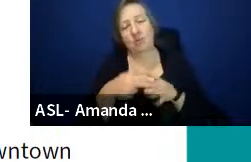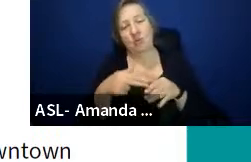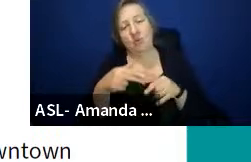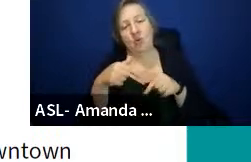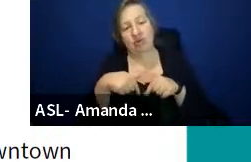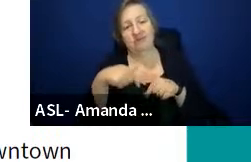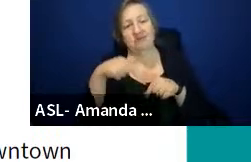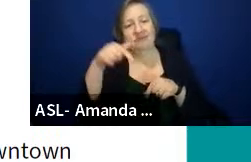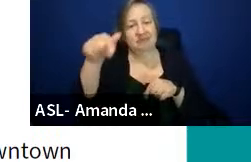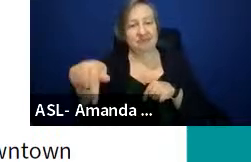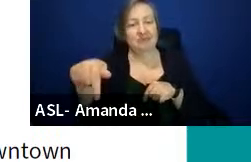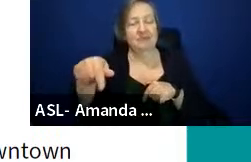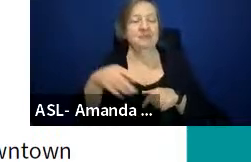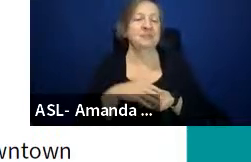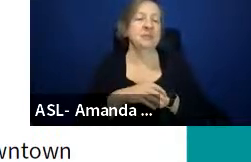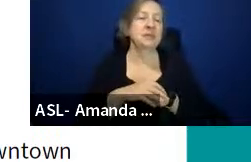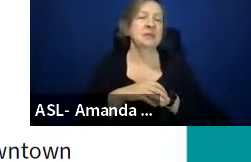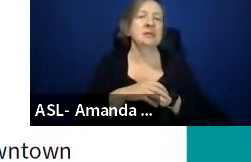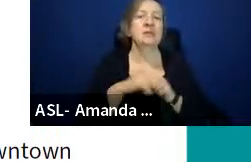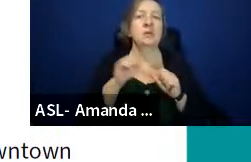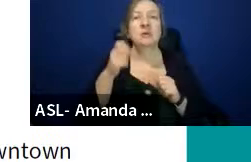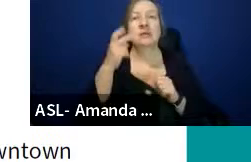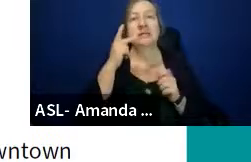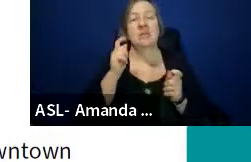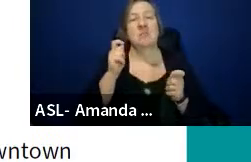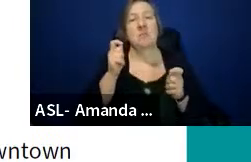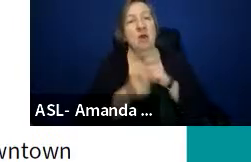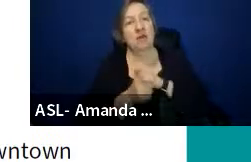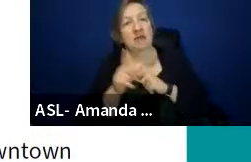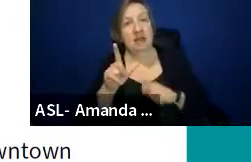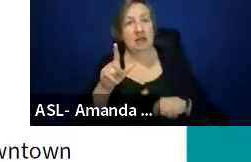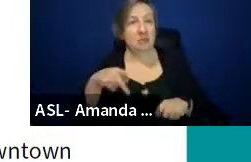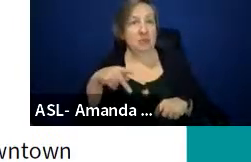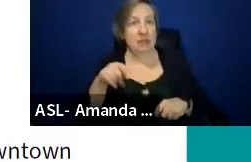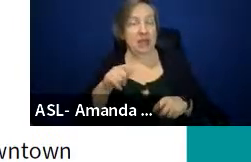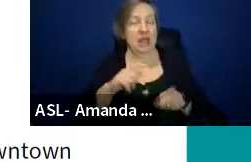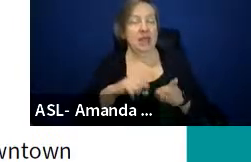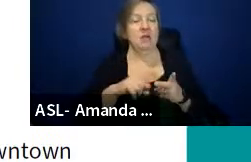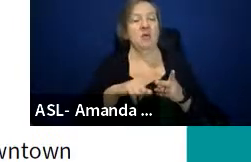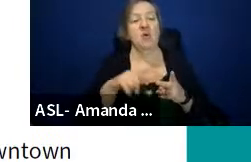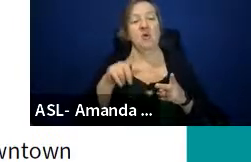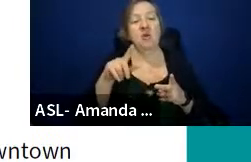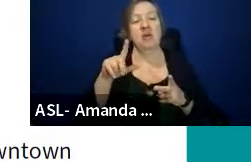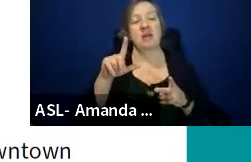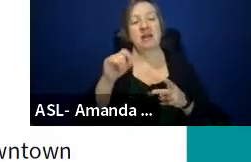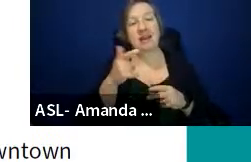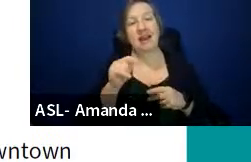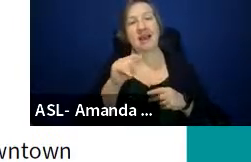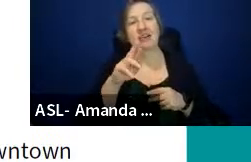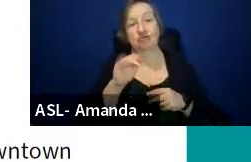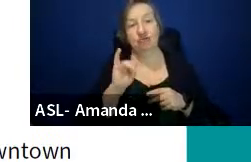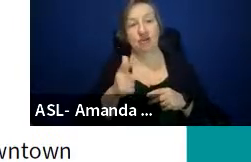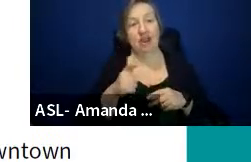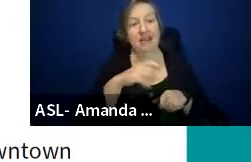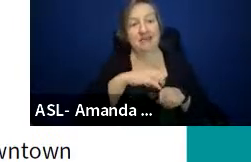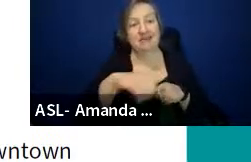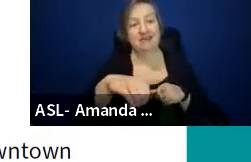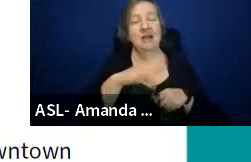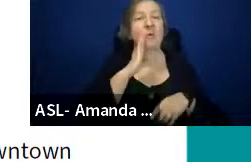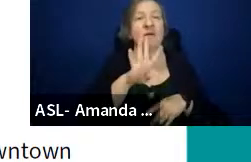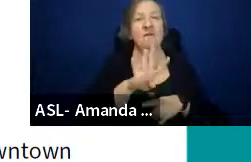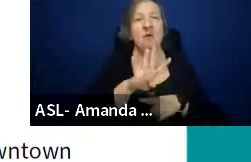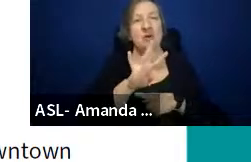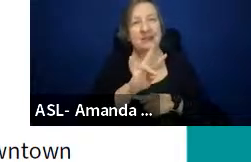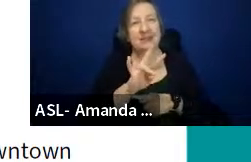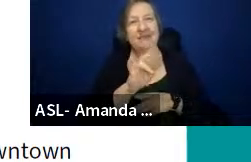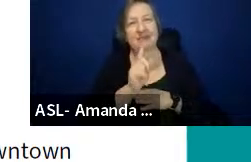trip. So as you can see here, the modified LPA for the light rail will take 47 minutes to get